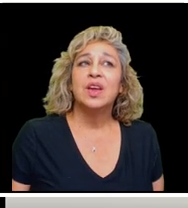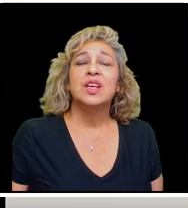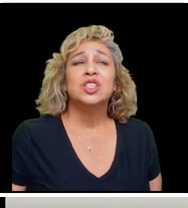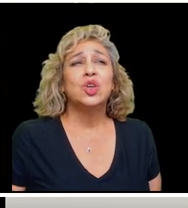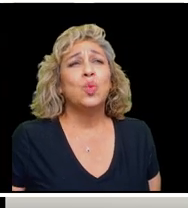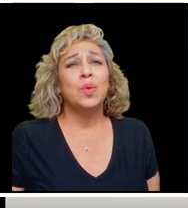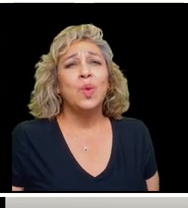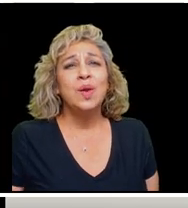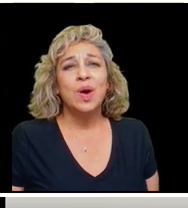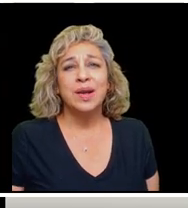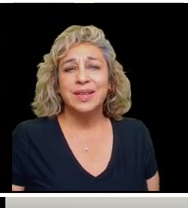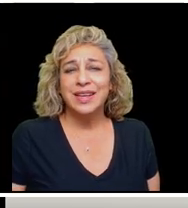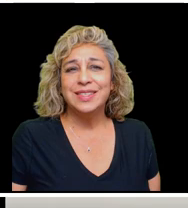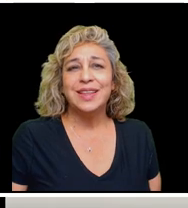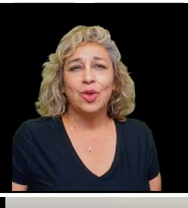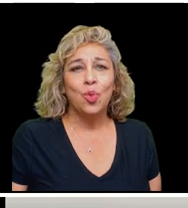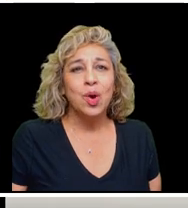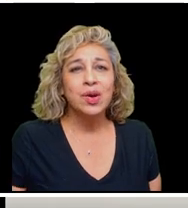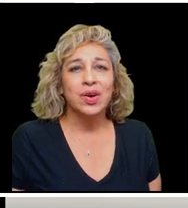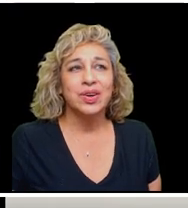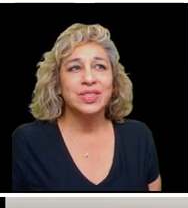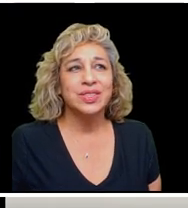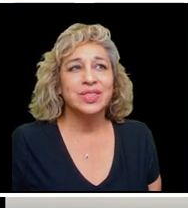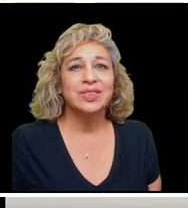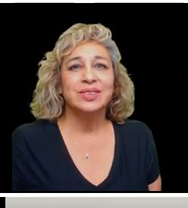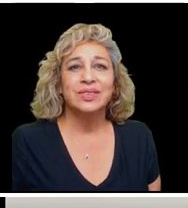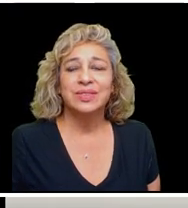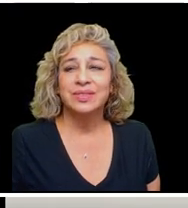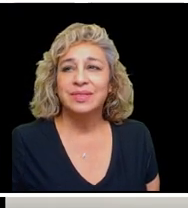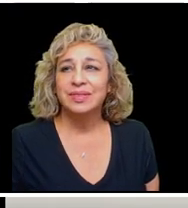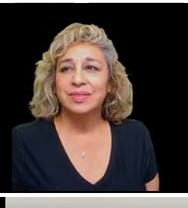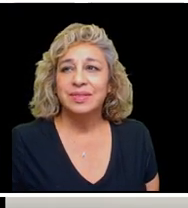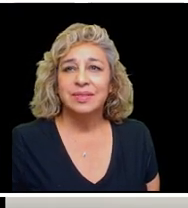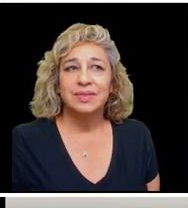so what we want is that the workers